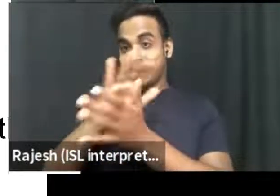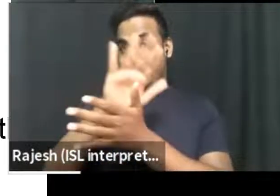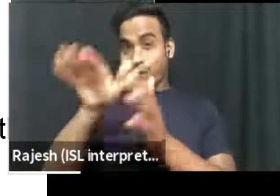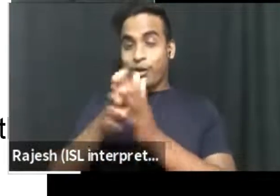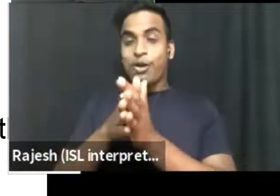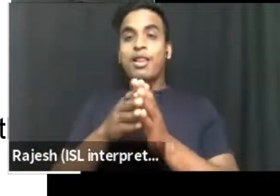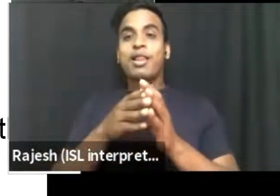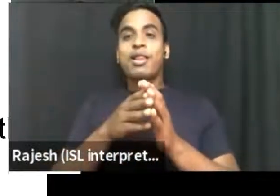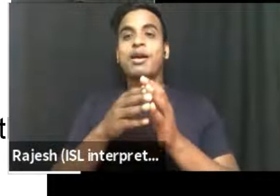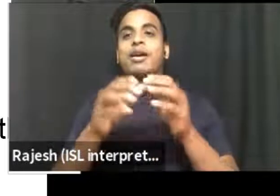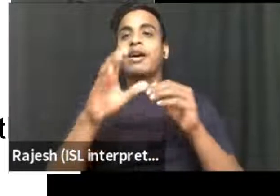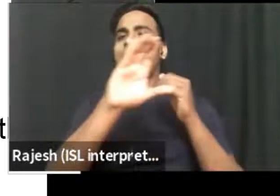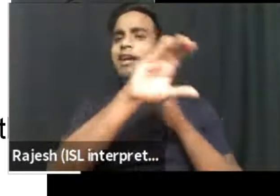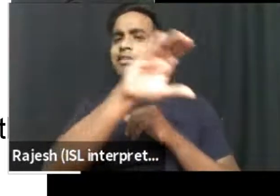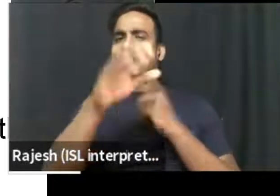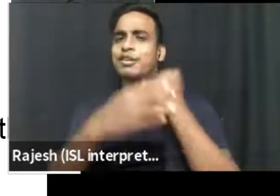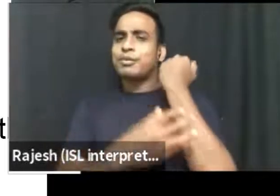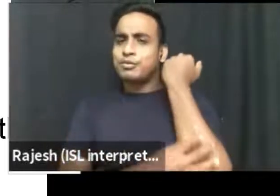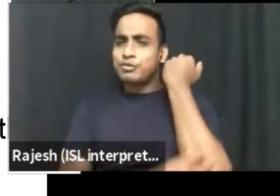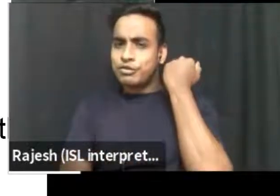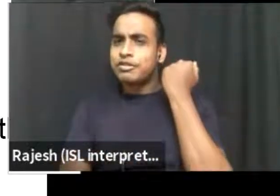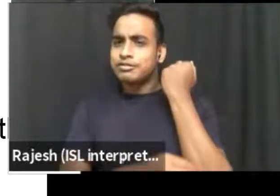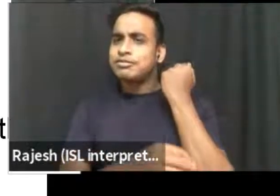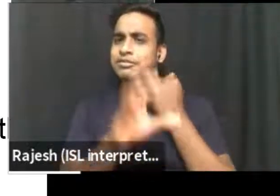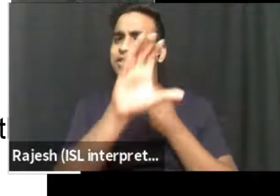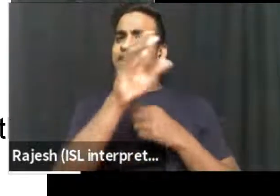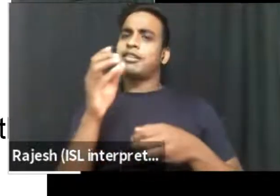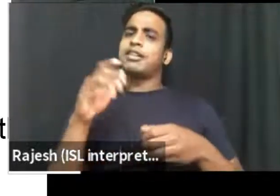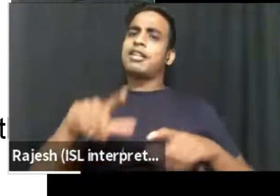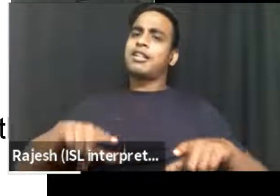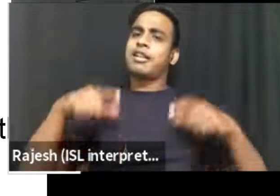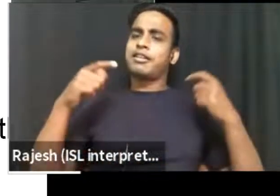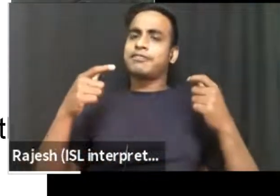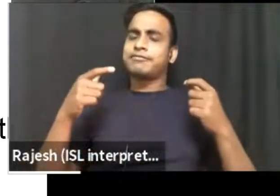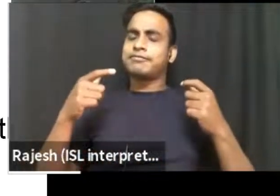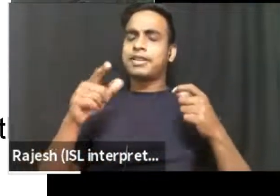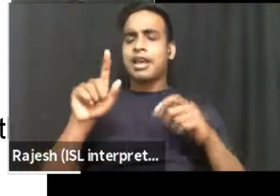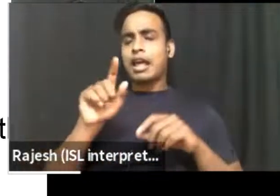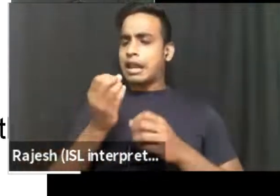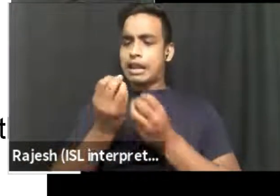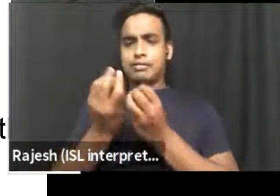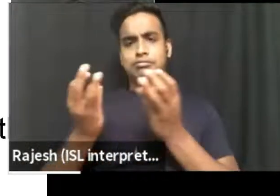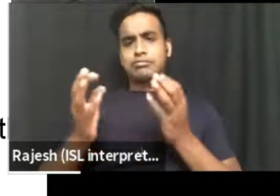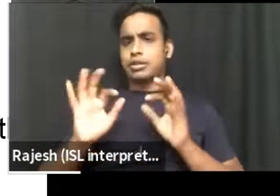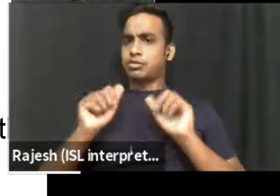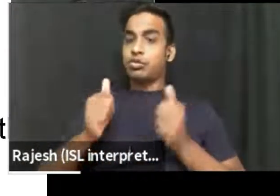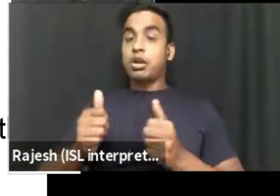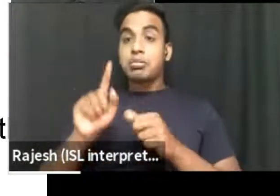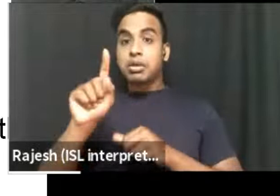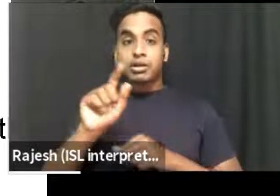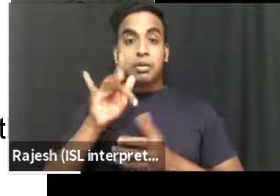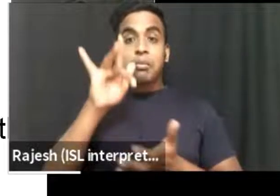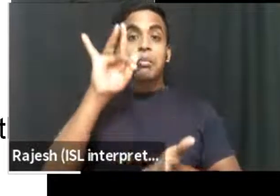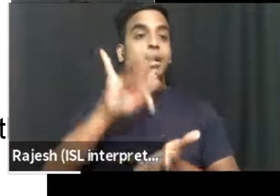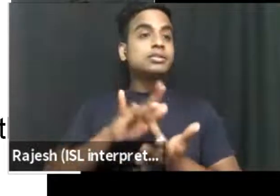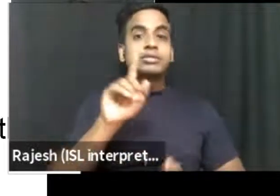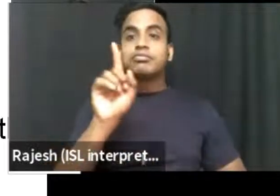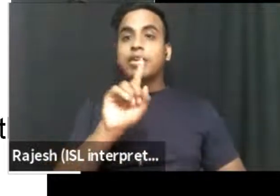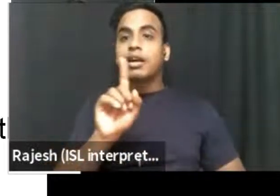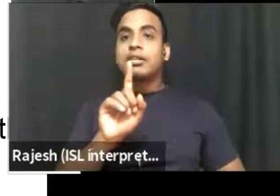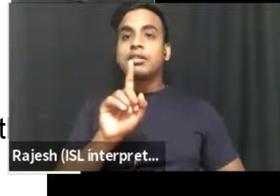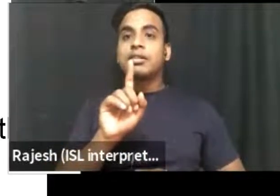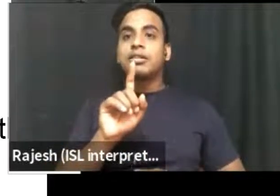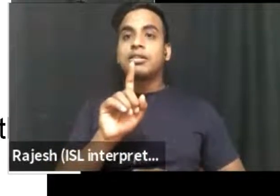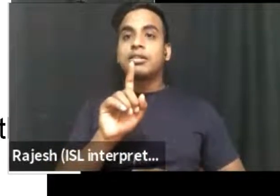not about looking at the total numbers, but where are they? A large number of people belong